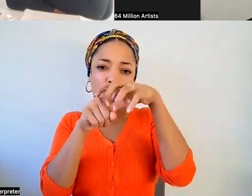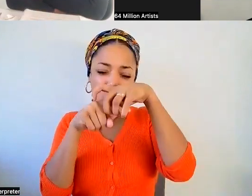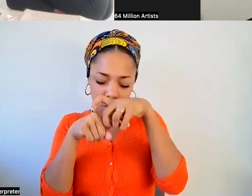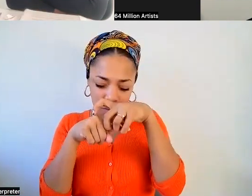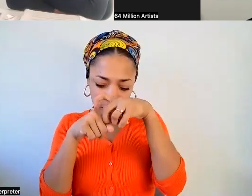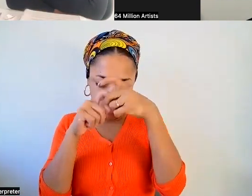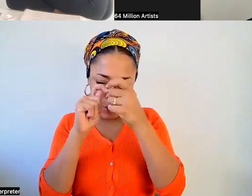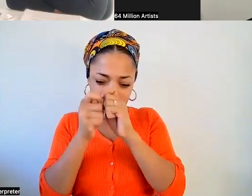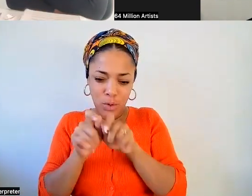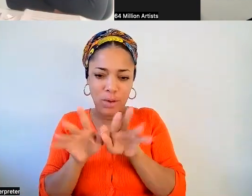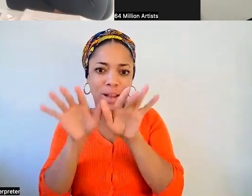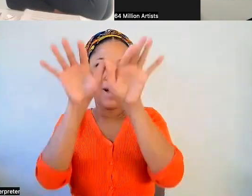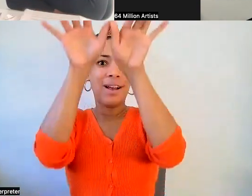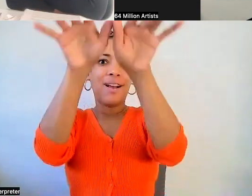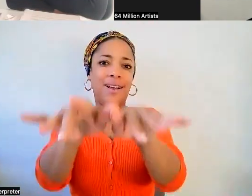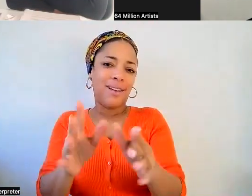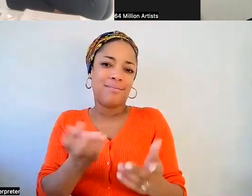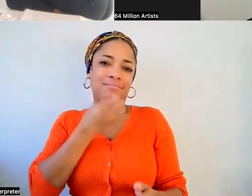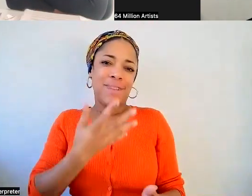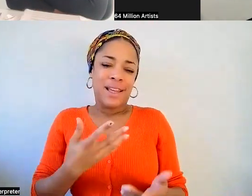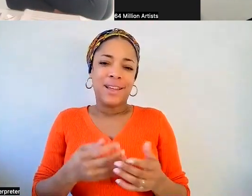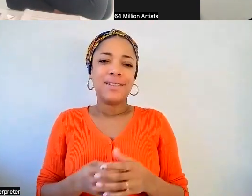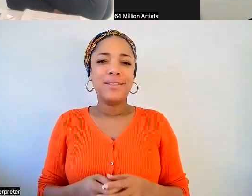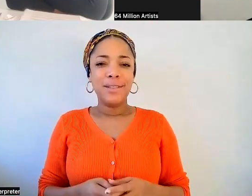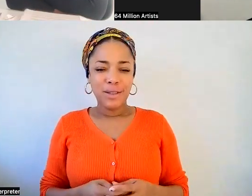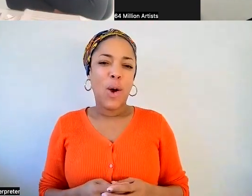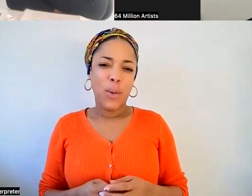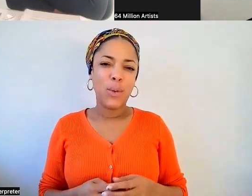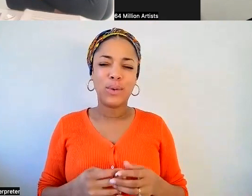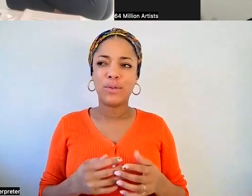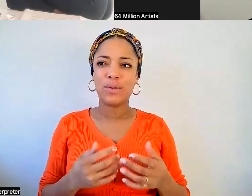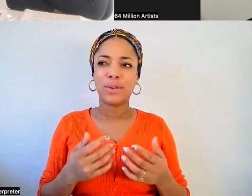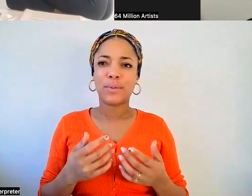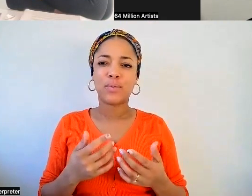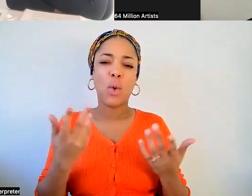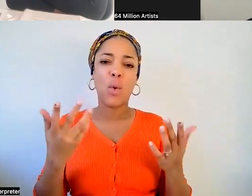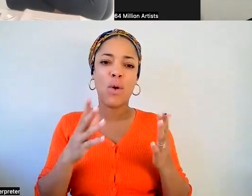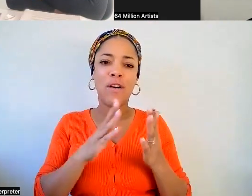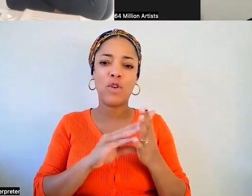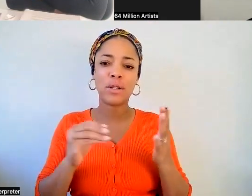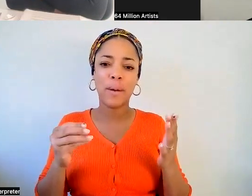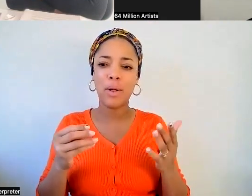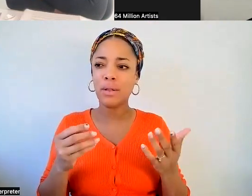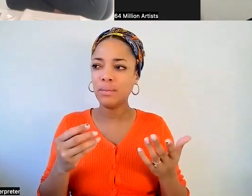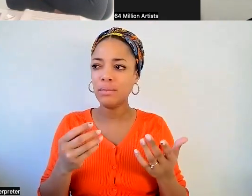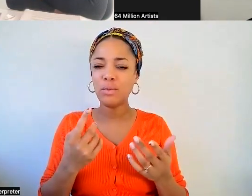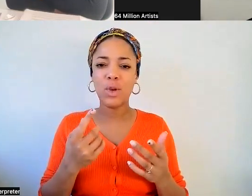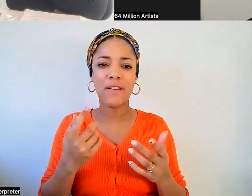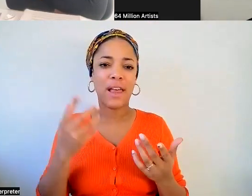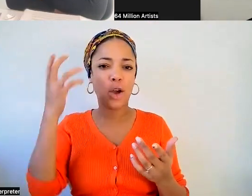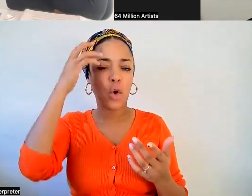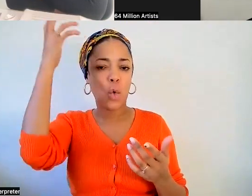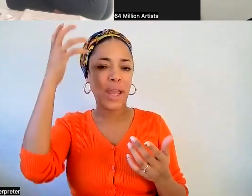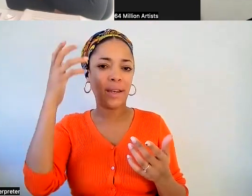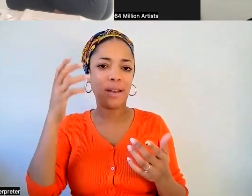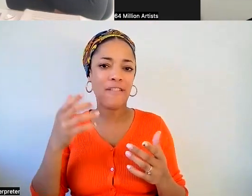play Midsummer Night's Dream, and you have a queen of the fairies, and she falls in love with somebody whose head is a